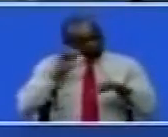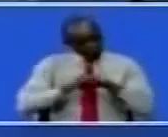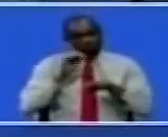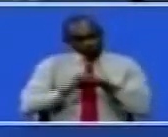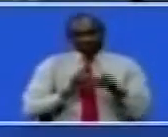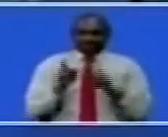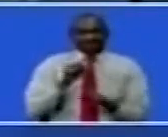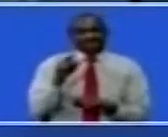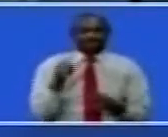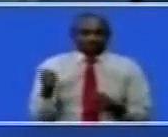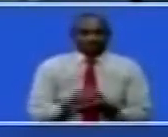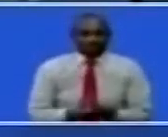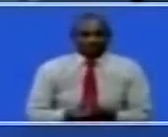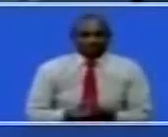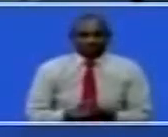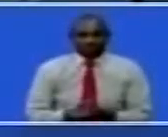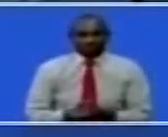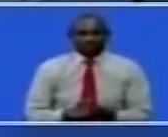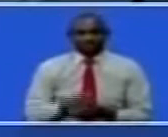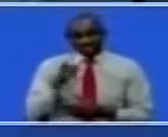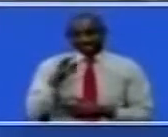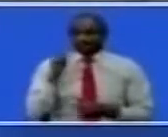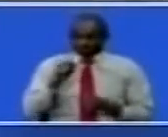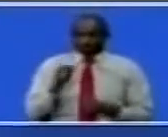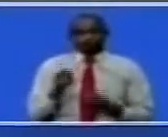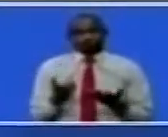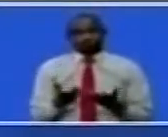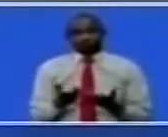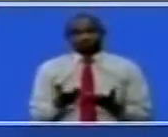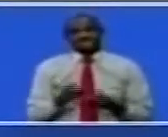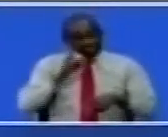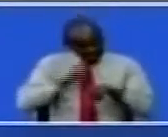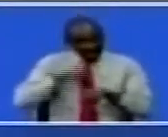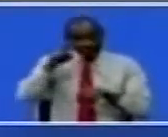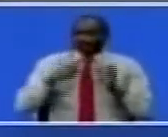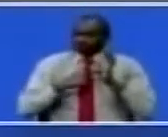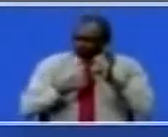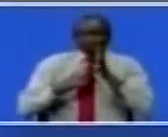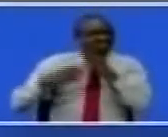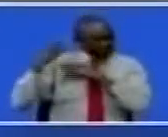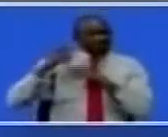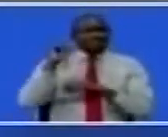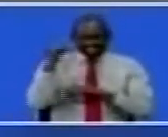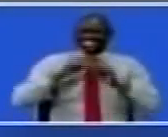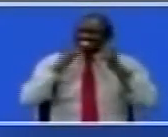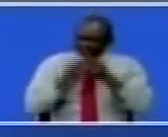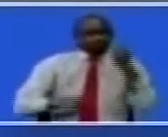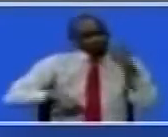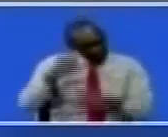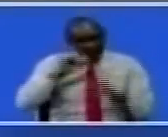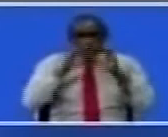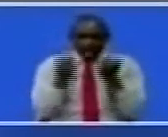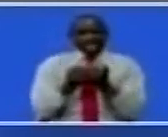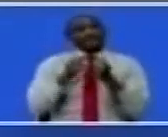Ladies and gentlemen, Team of the Year, champions on and off the field, New Zealand. Baada ya kuandikisha historia kwa kuwa timu ya kwanza kushinda kombe la dunia